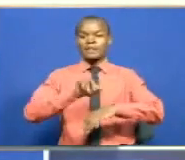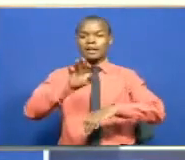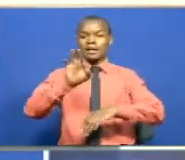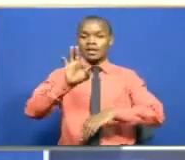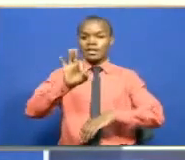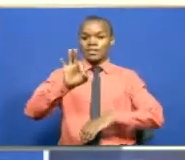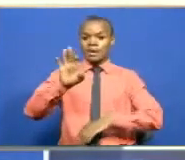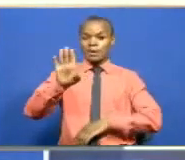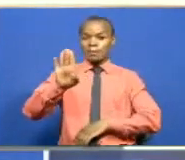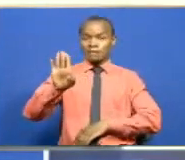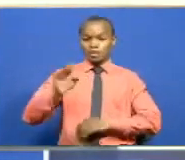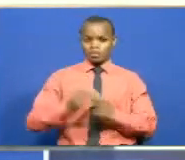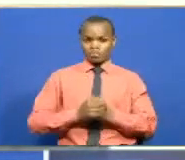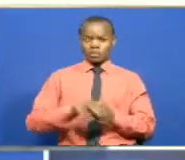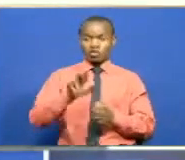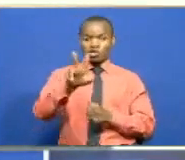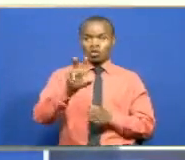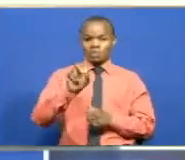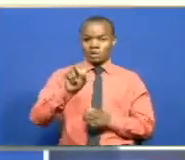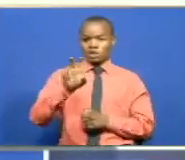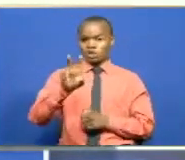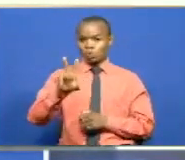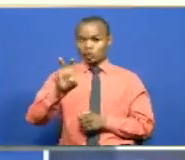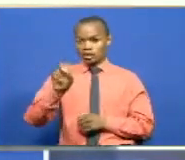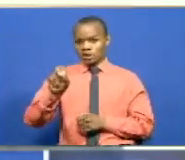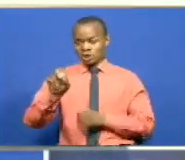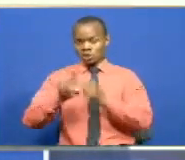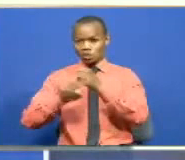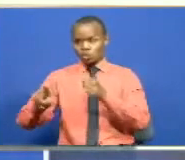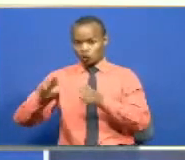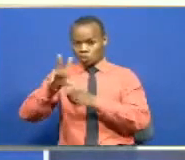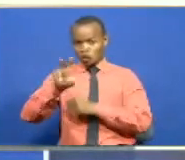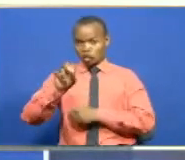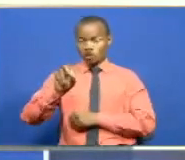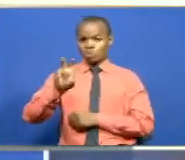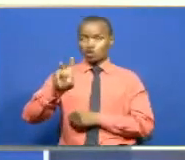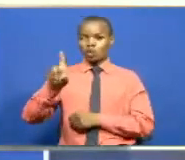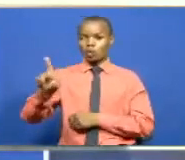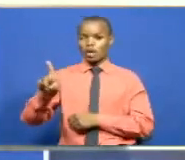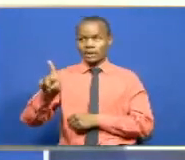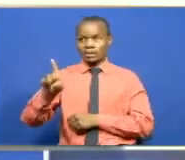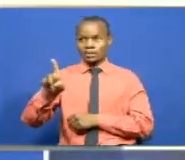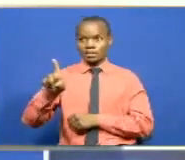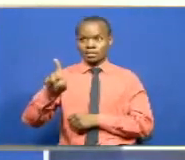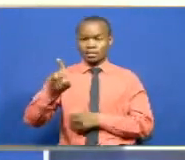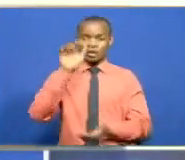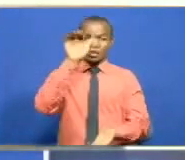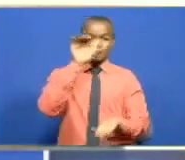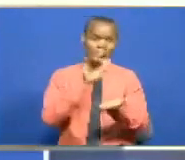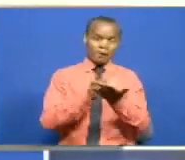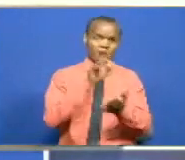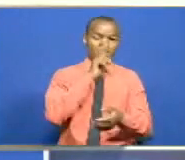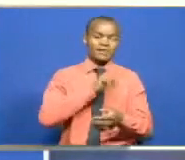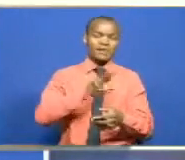billion. In 2020-2021 financial year, this has dwindled to